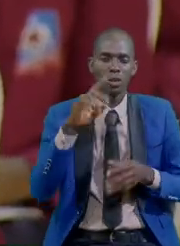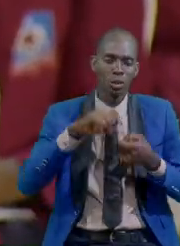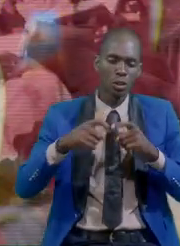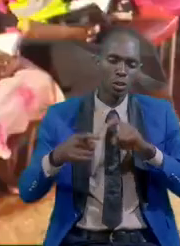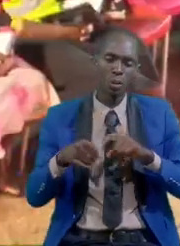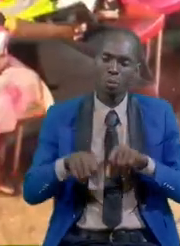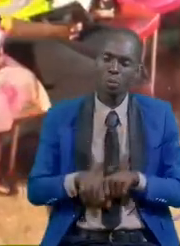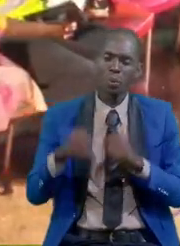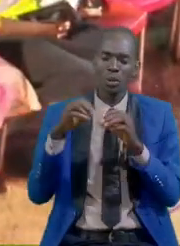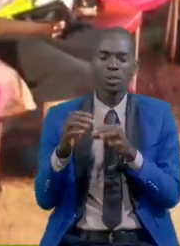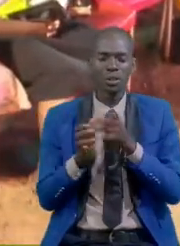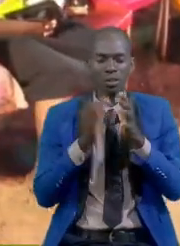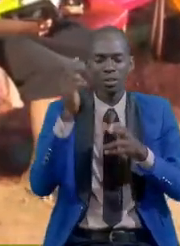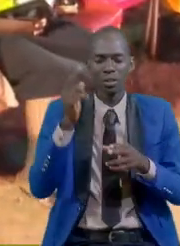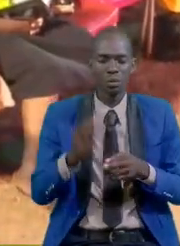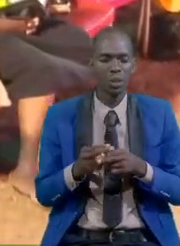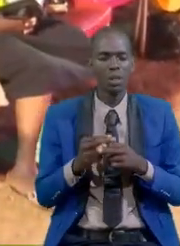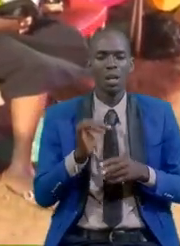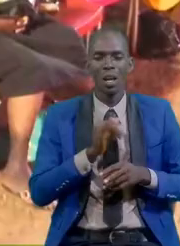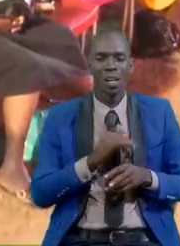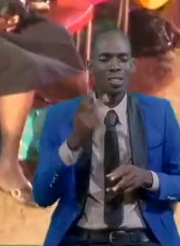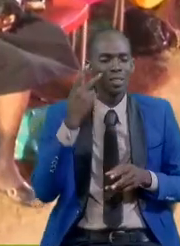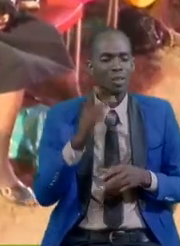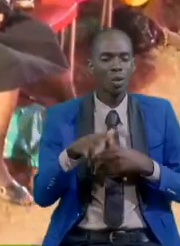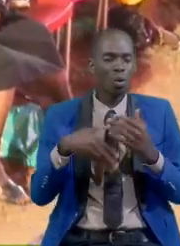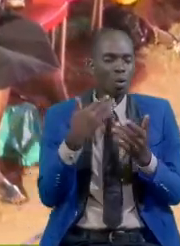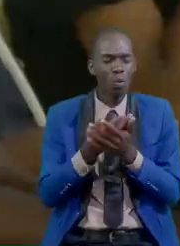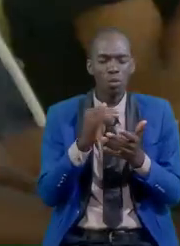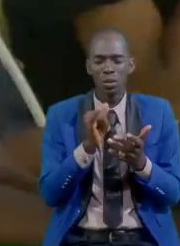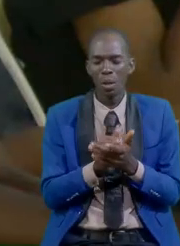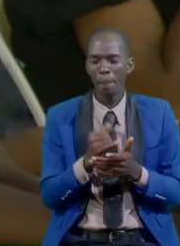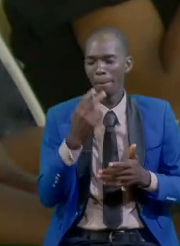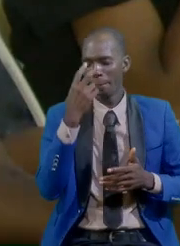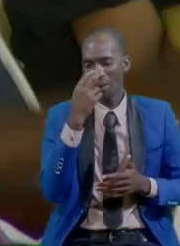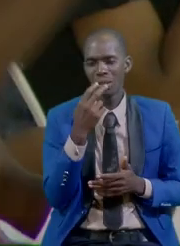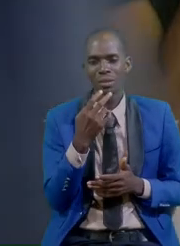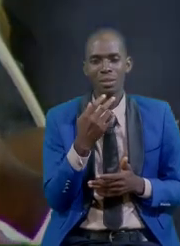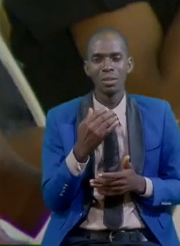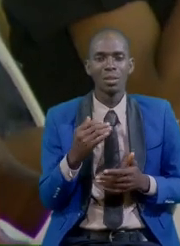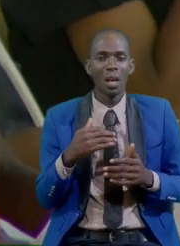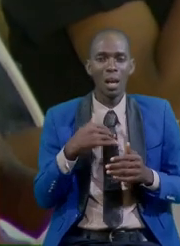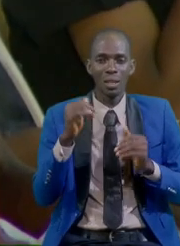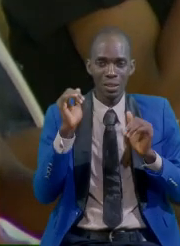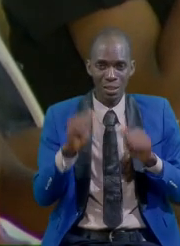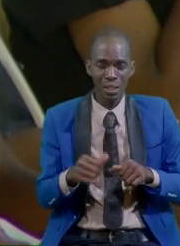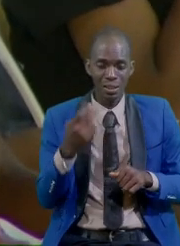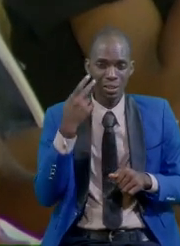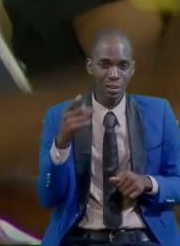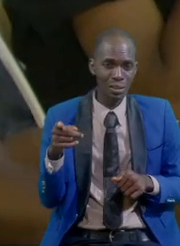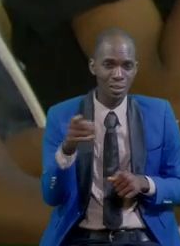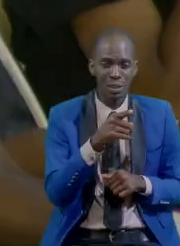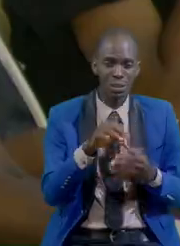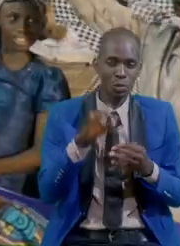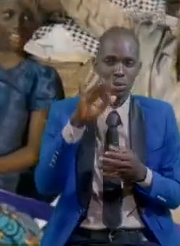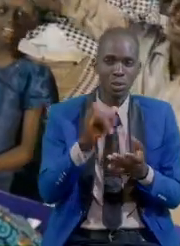broken. I see those blind. I can see there spiritually that your blind eyes